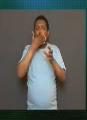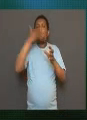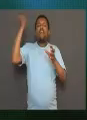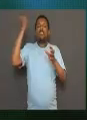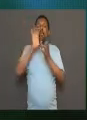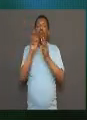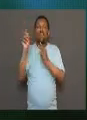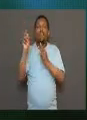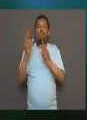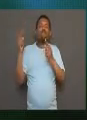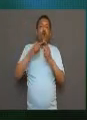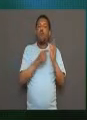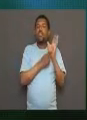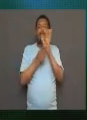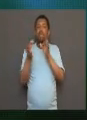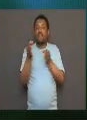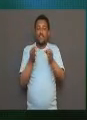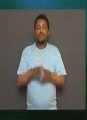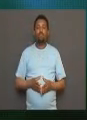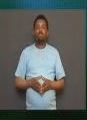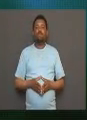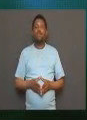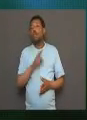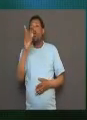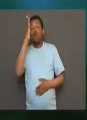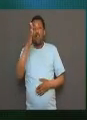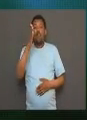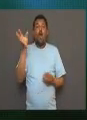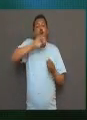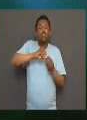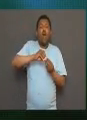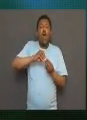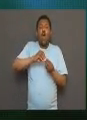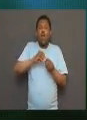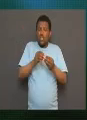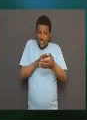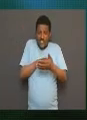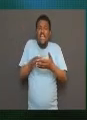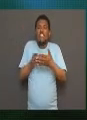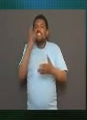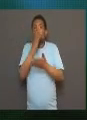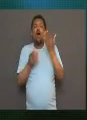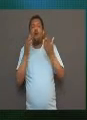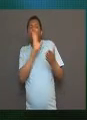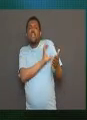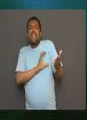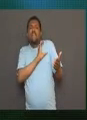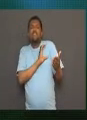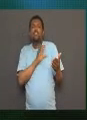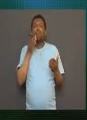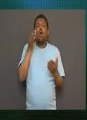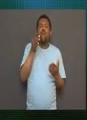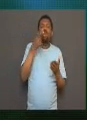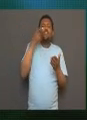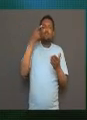depicting. You will also study some of the characteristics of this